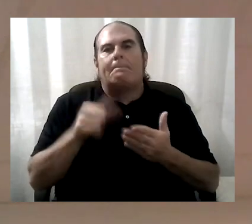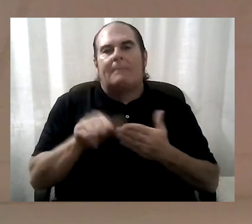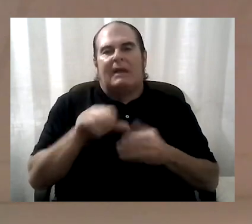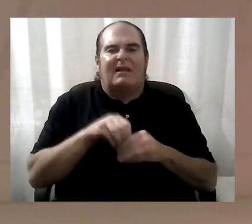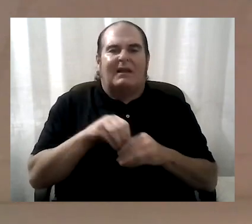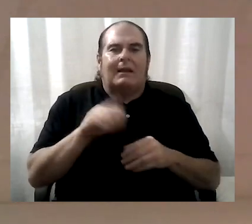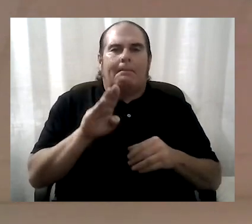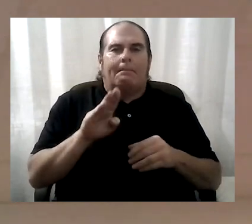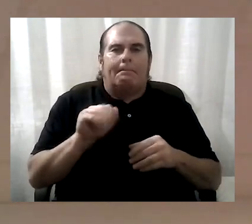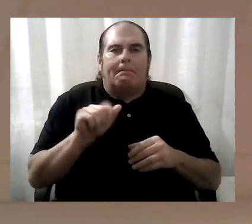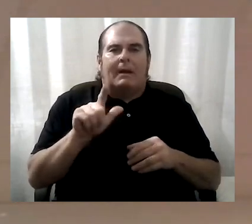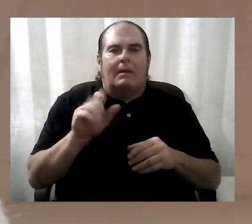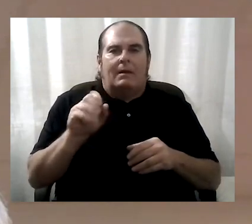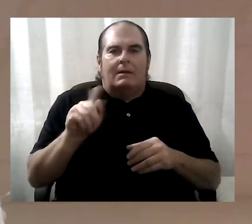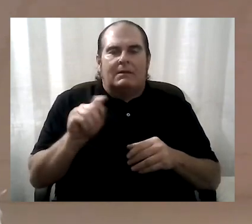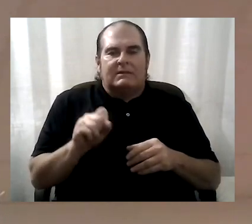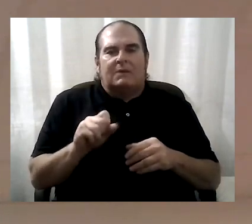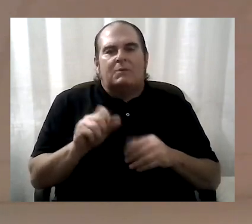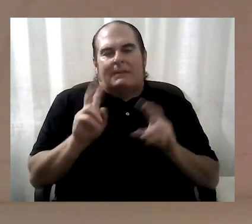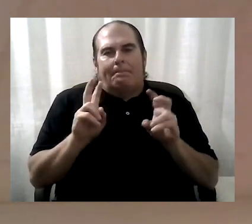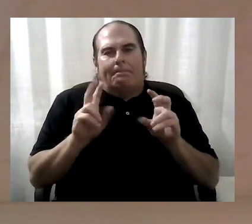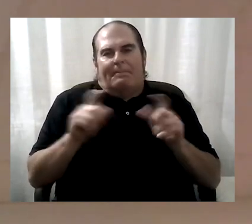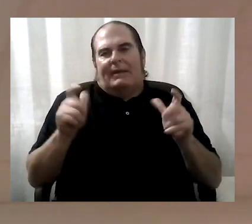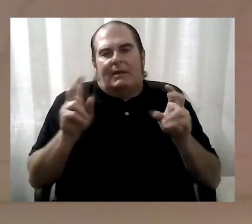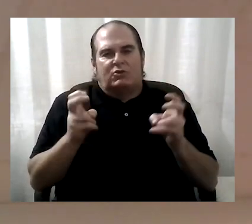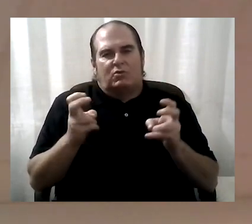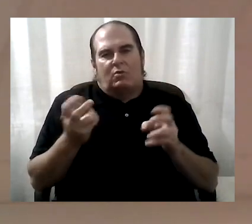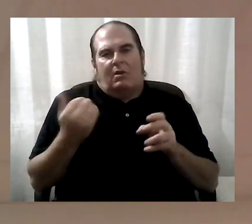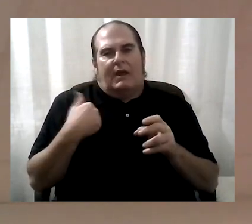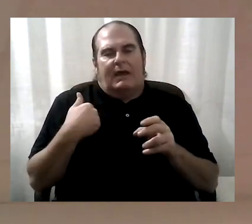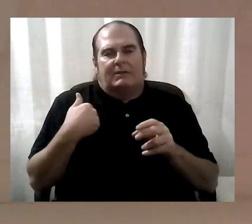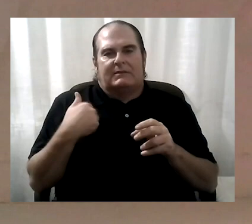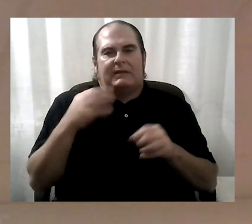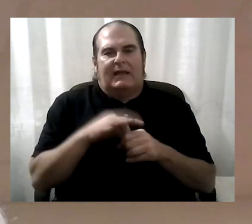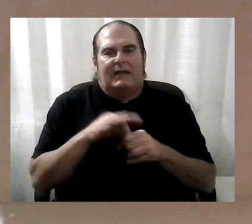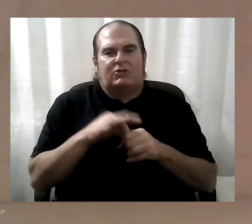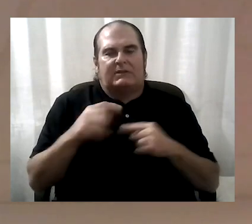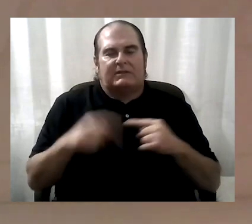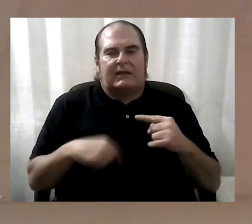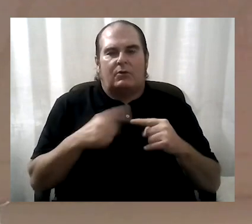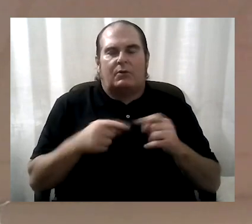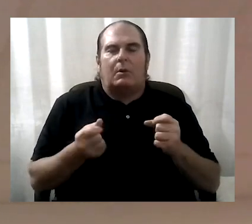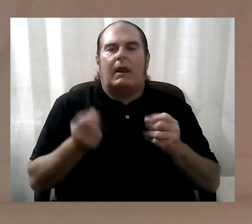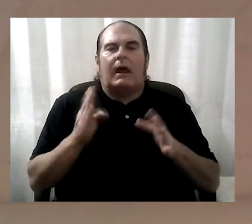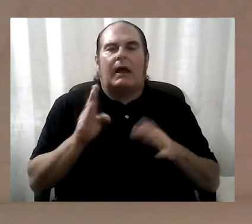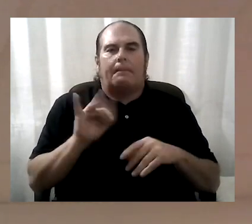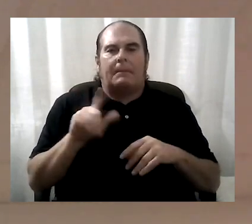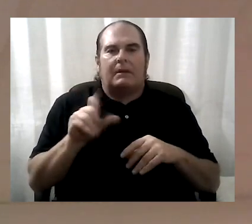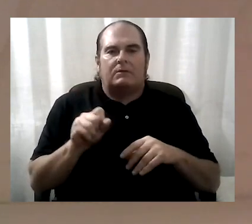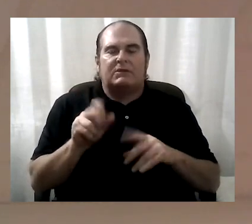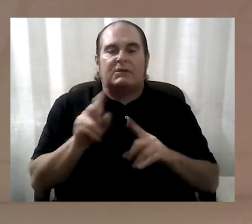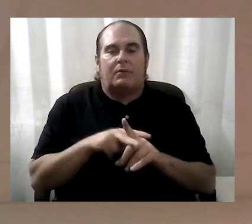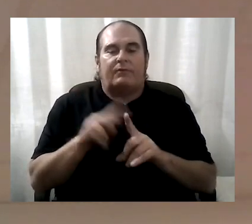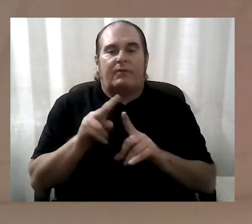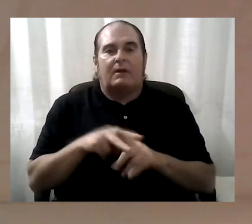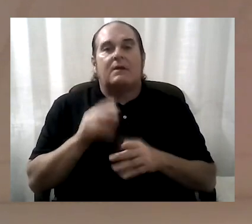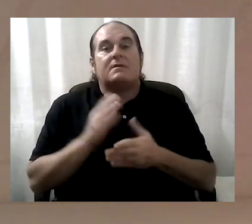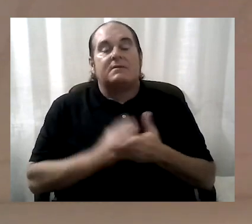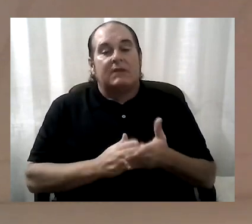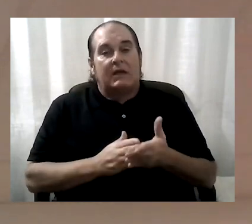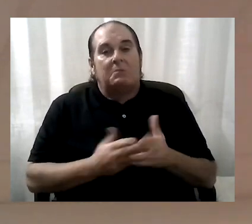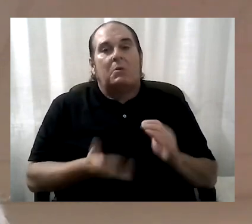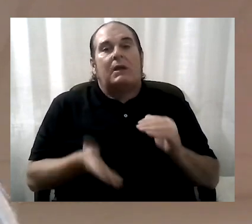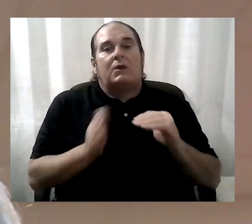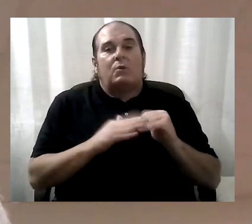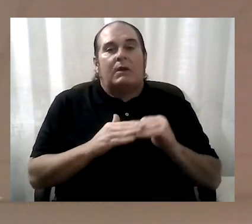and so there have been lots of bills that have been filed, some that would increase the access to voting